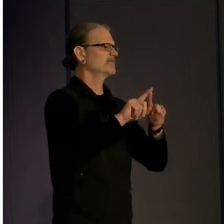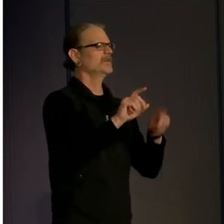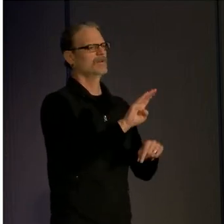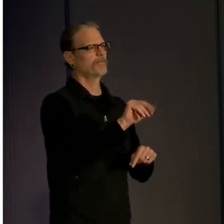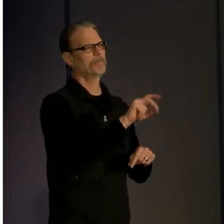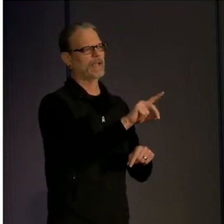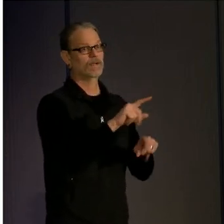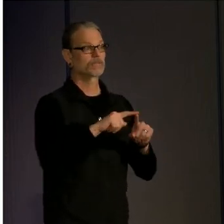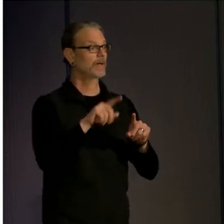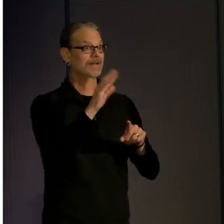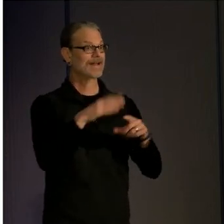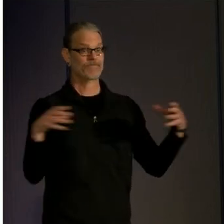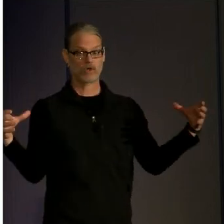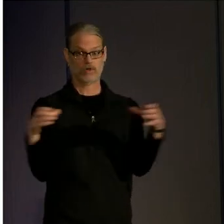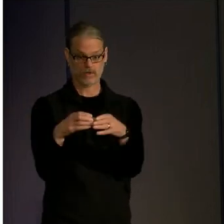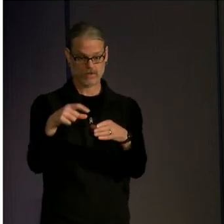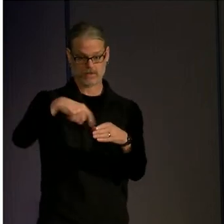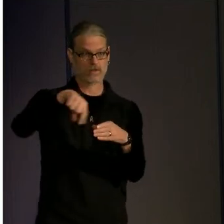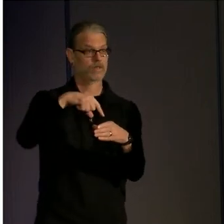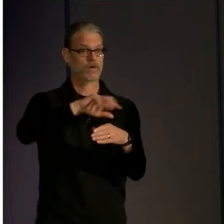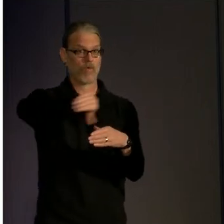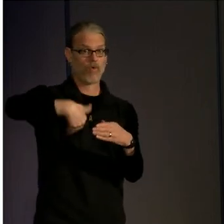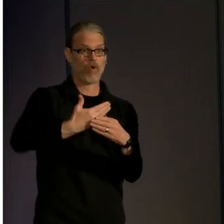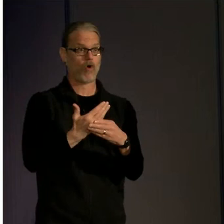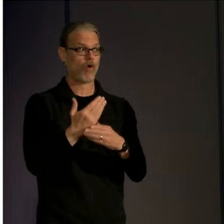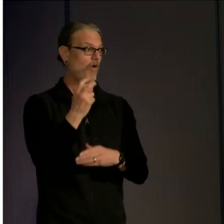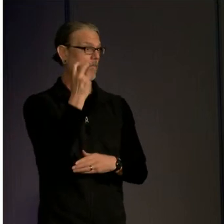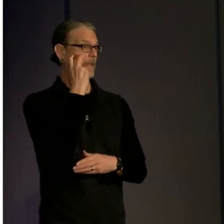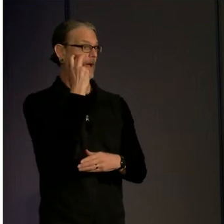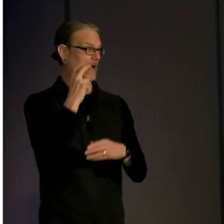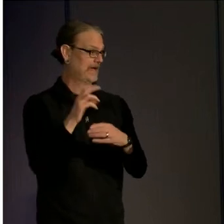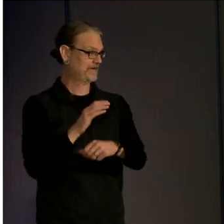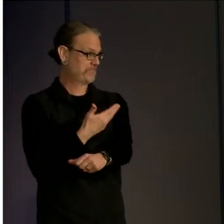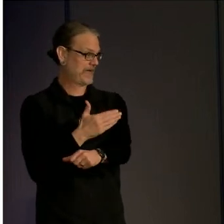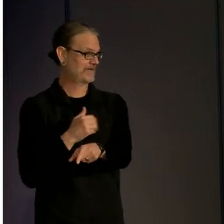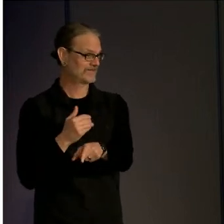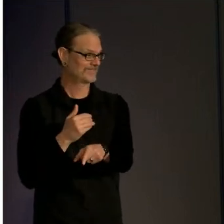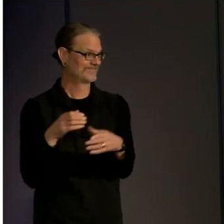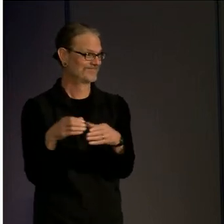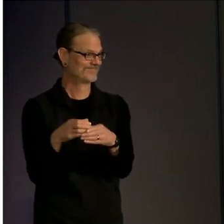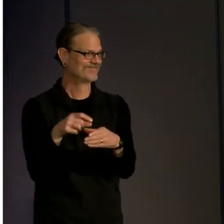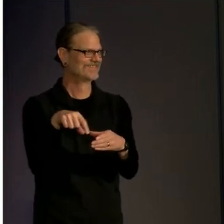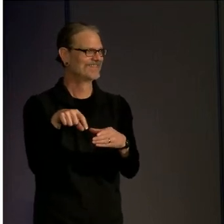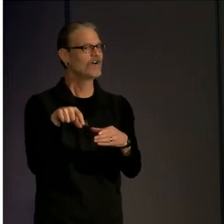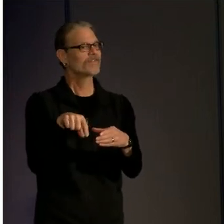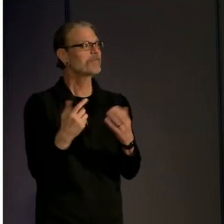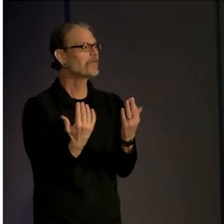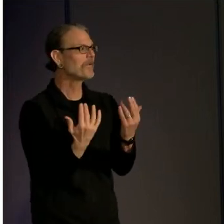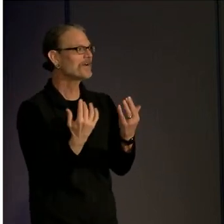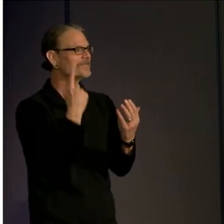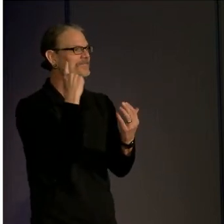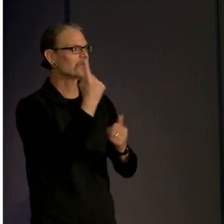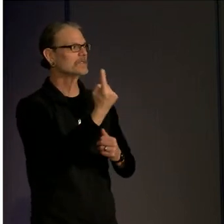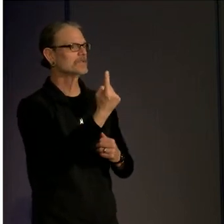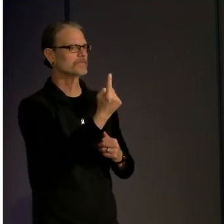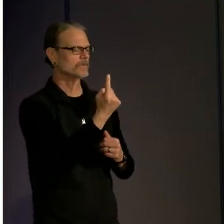never played in an all blind band. And so they were waiting for someone